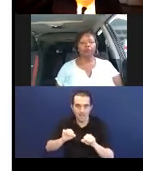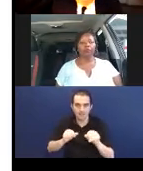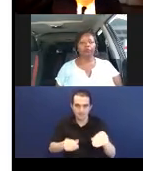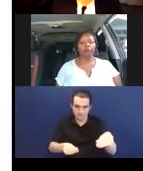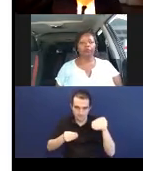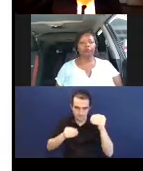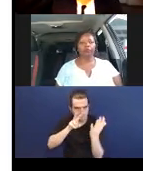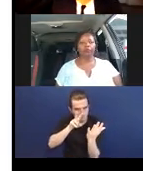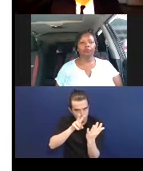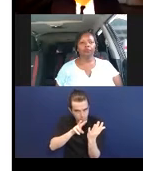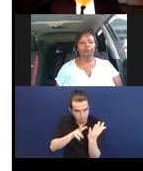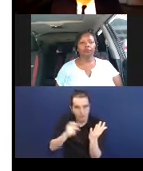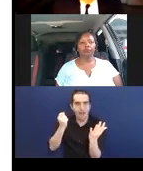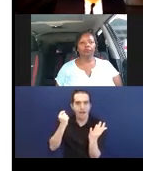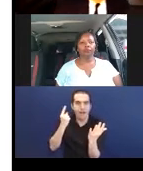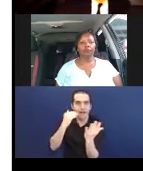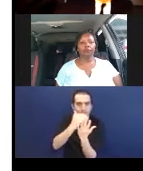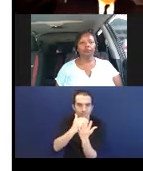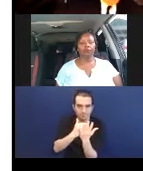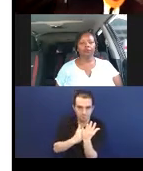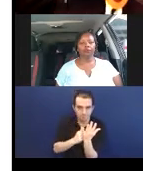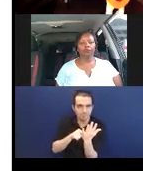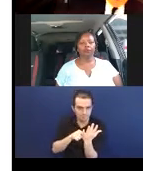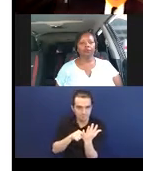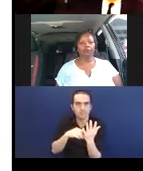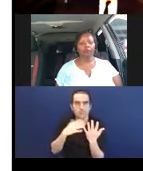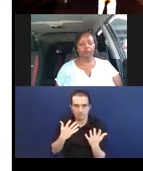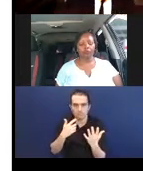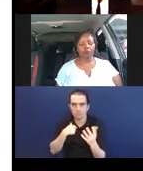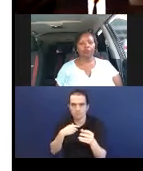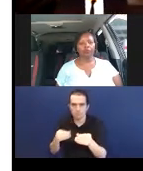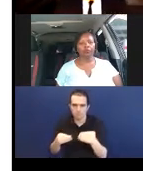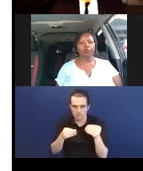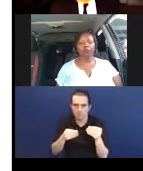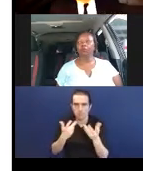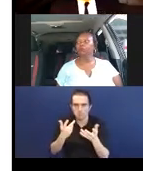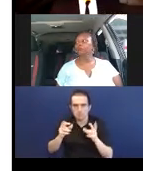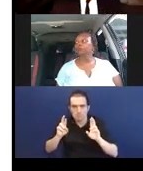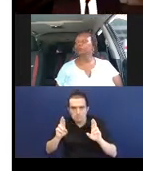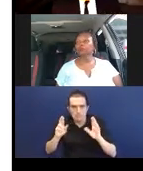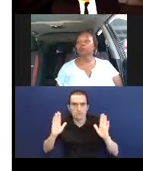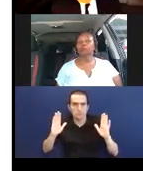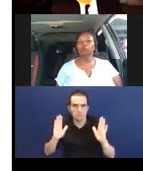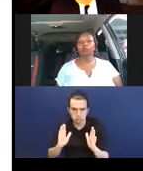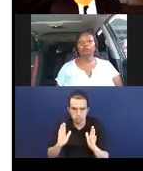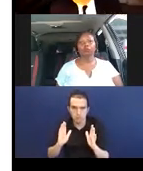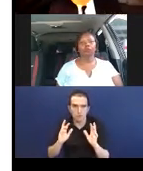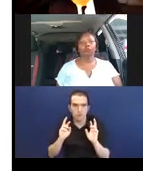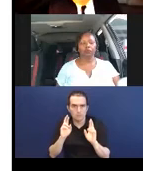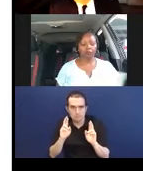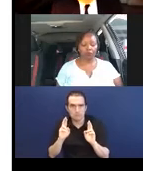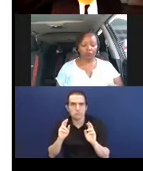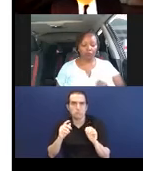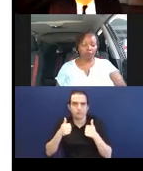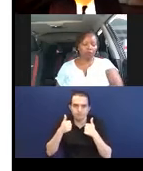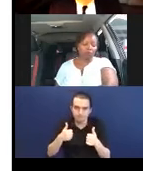simplify things a lot more. Today's module is on health. I hope you managed to look at the presentation. We'll be running